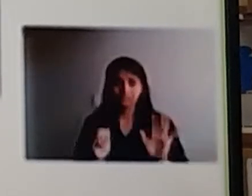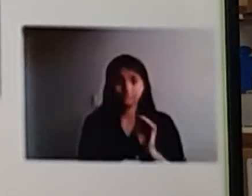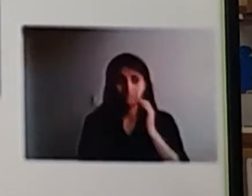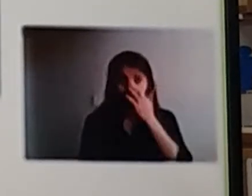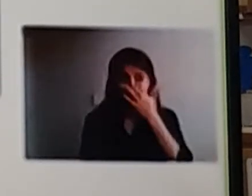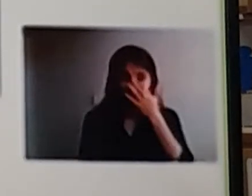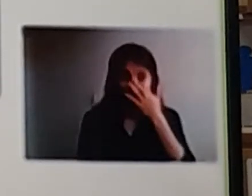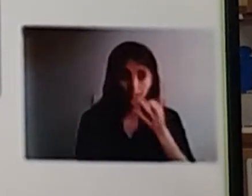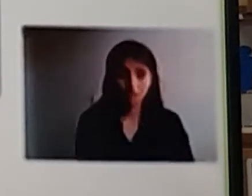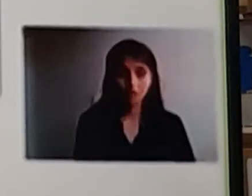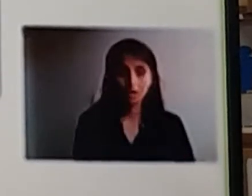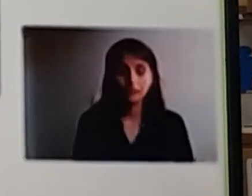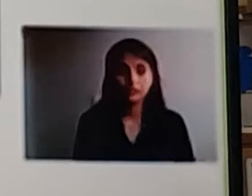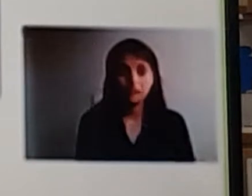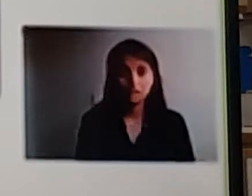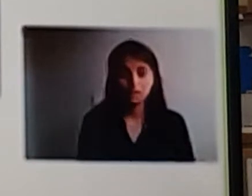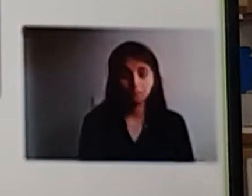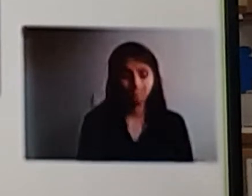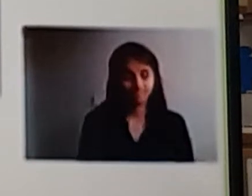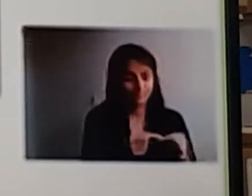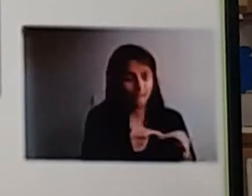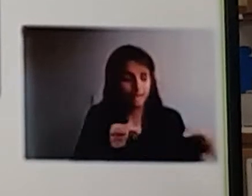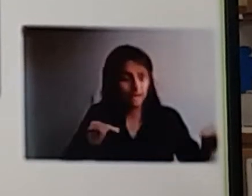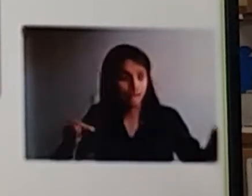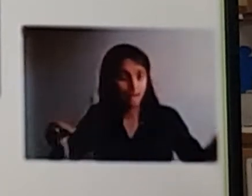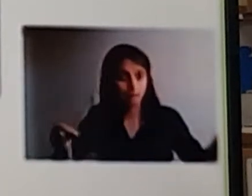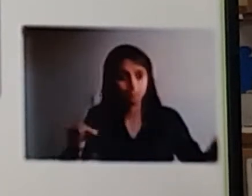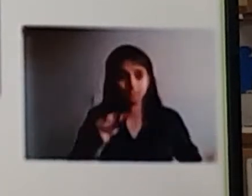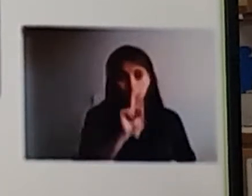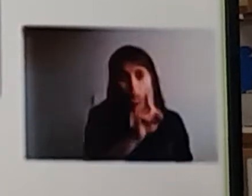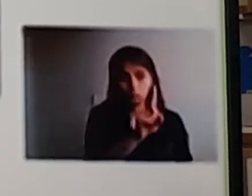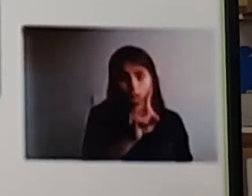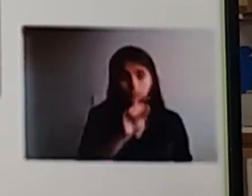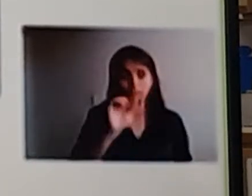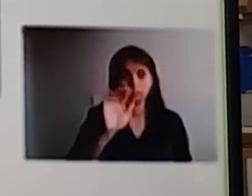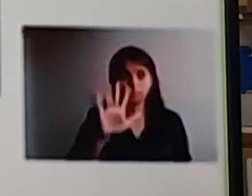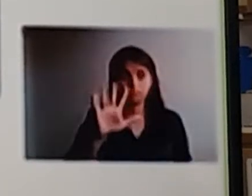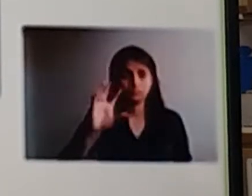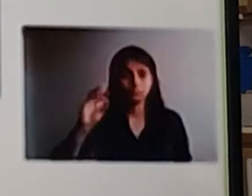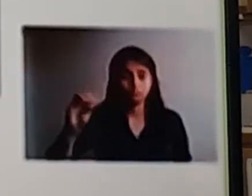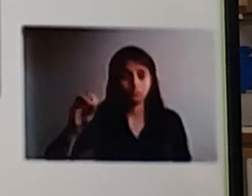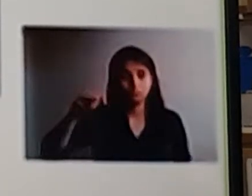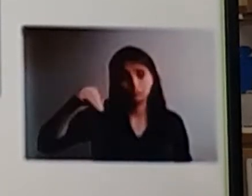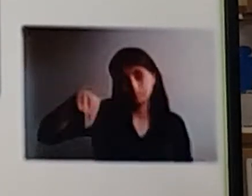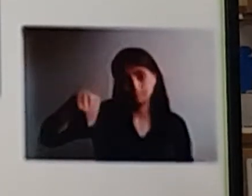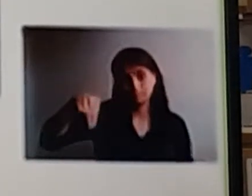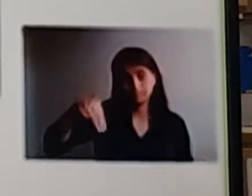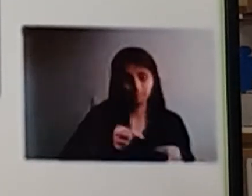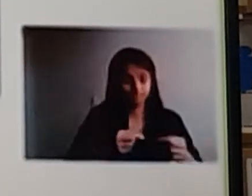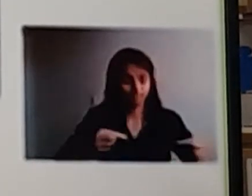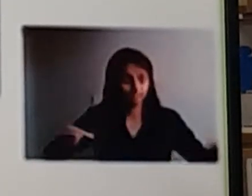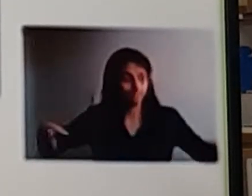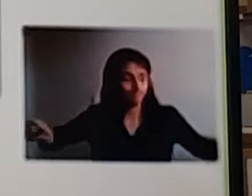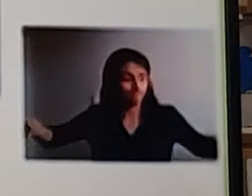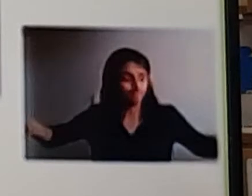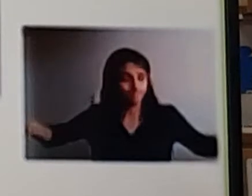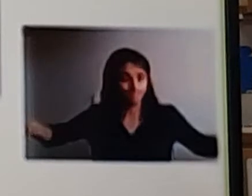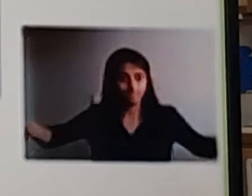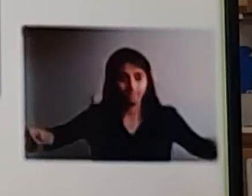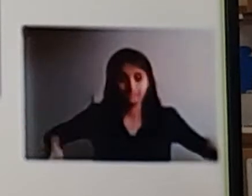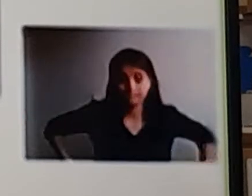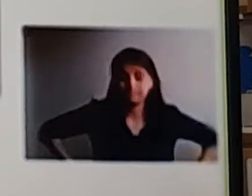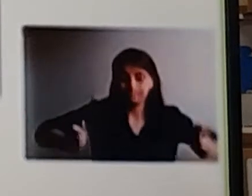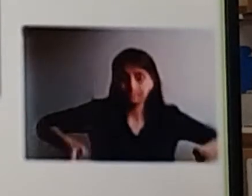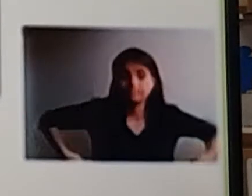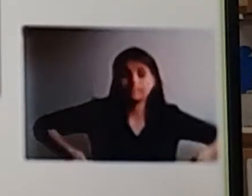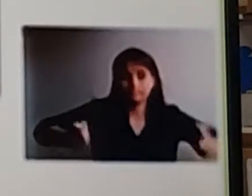because maybe one is going and one is coming. But if the ramp is small, then it's 1 meter is allowed for the width